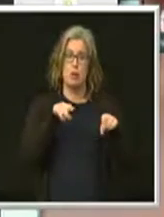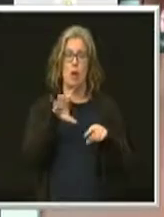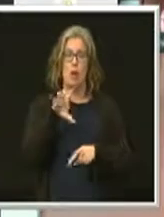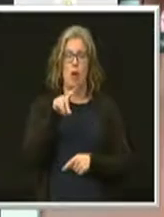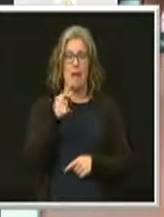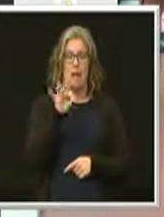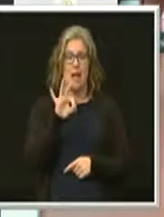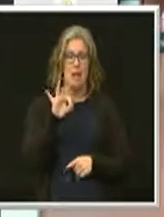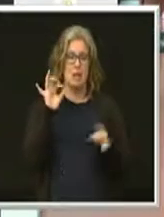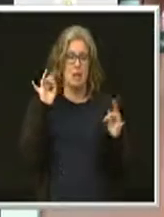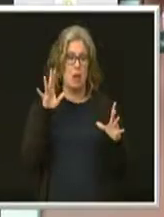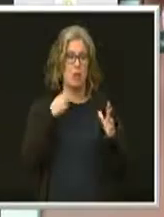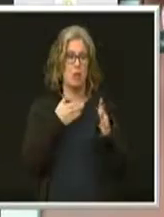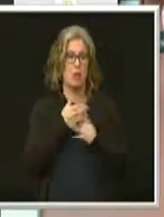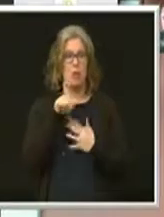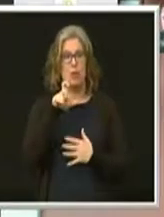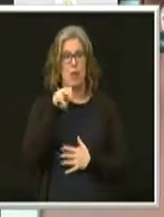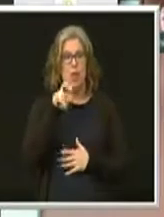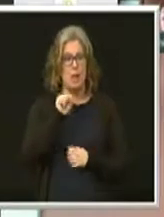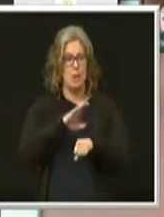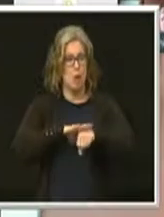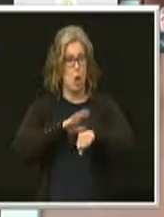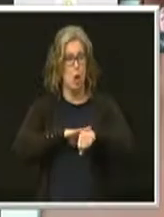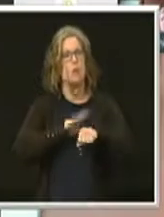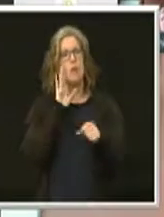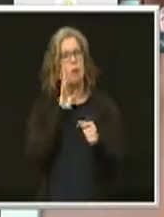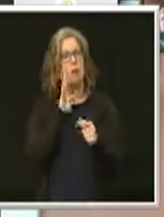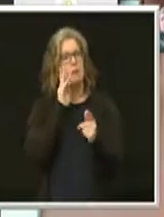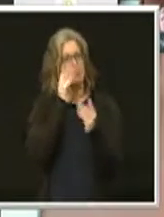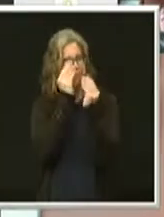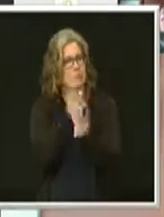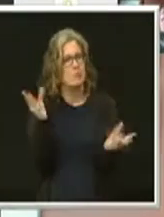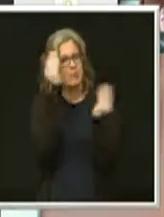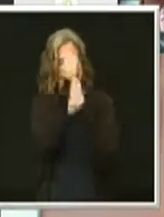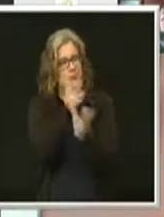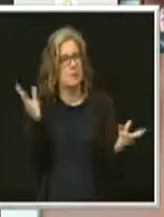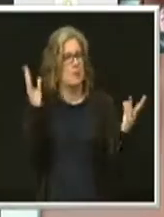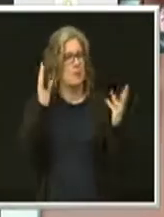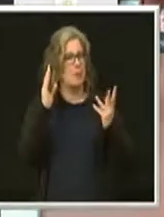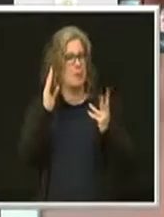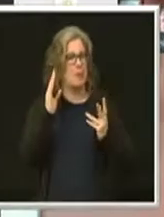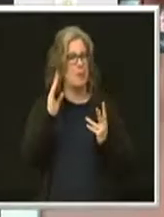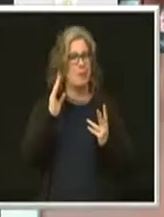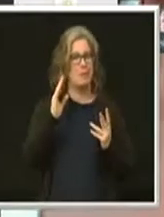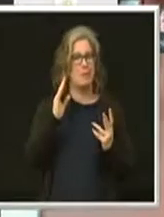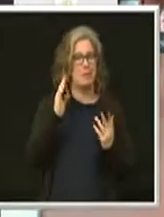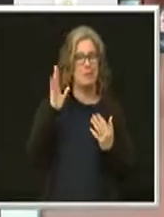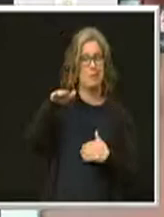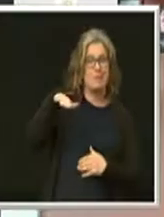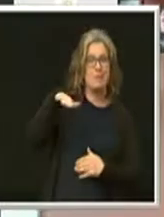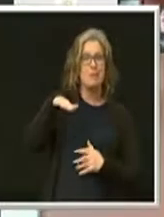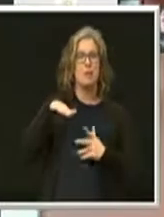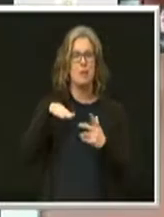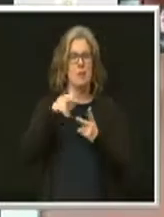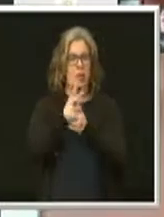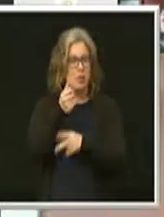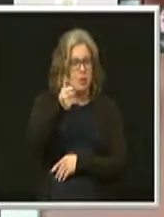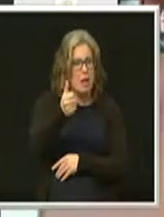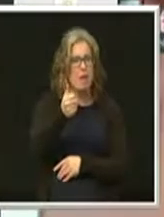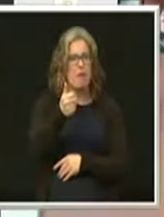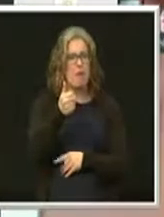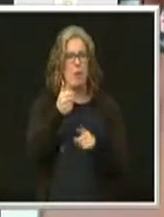COVID-19 crisis through Lens Alert. So it keeps you informed, gives you a heads up so that you can take better care of yourself